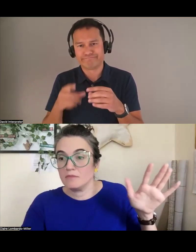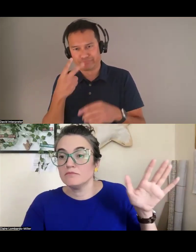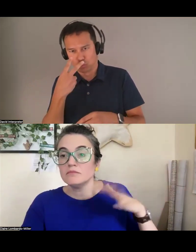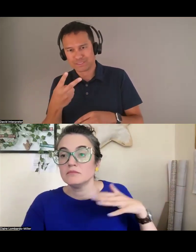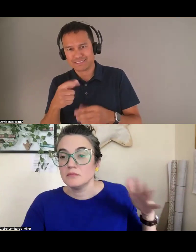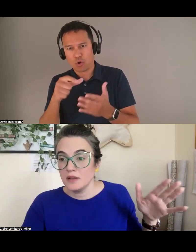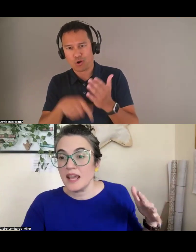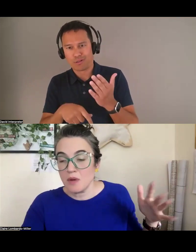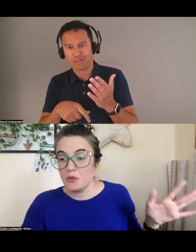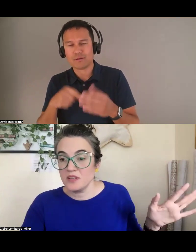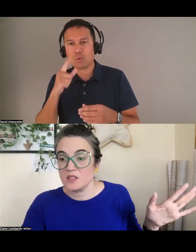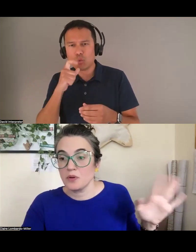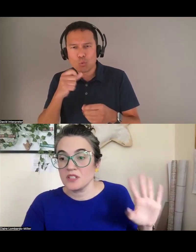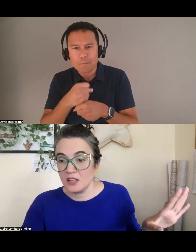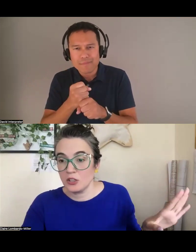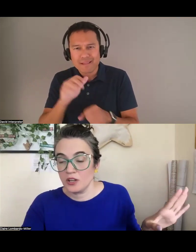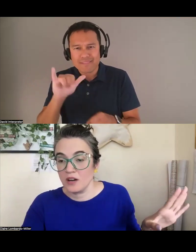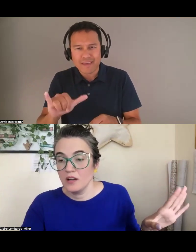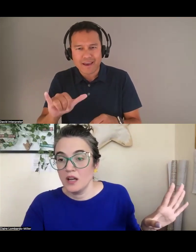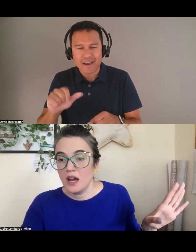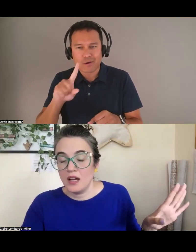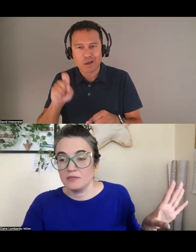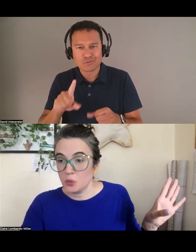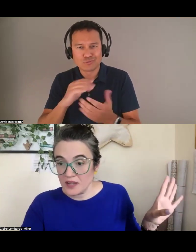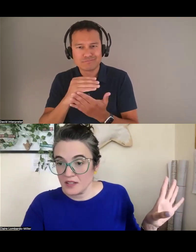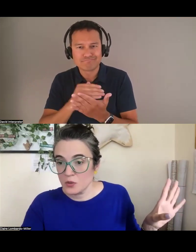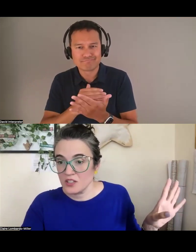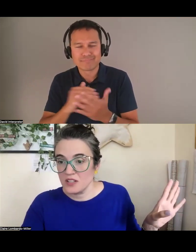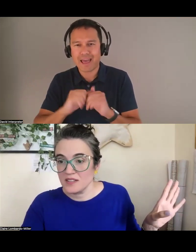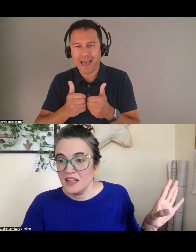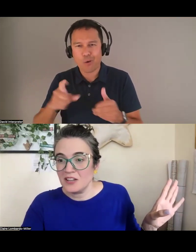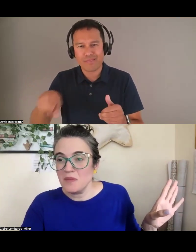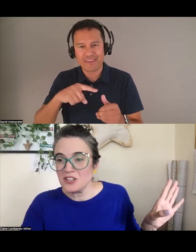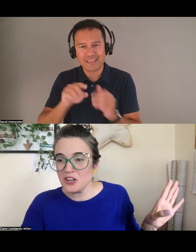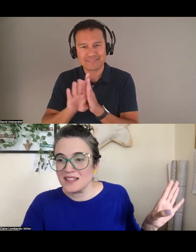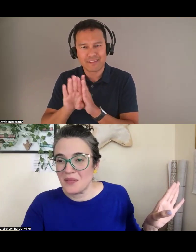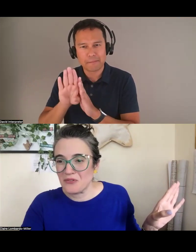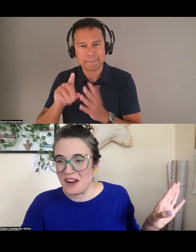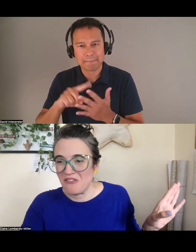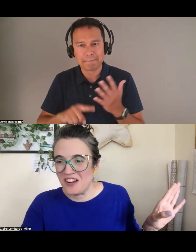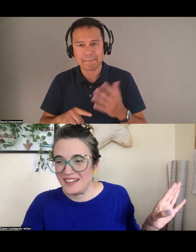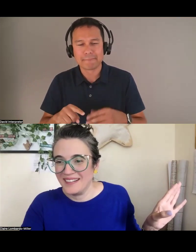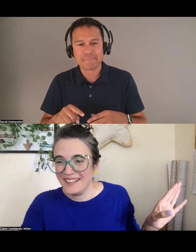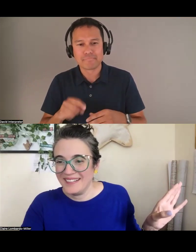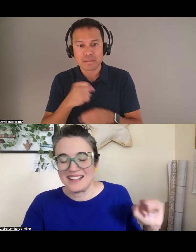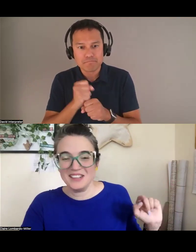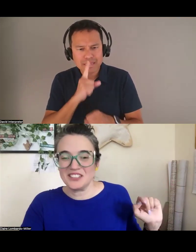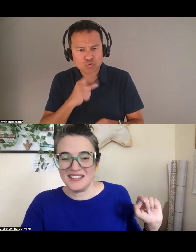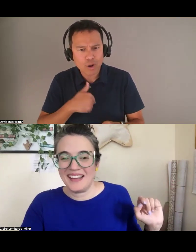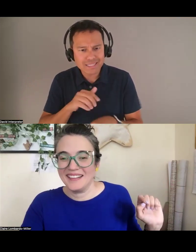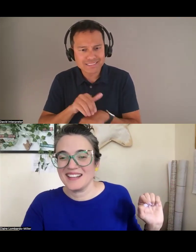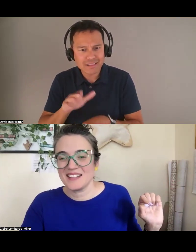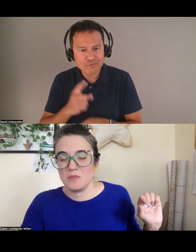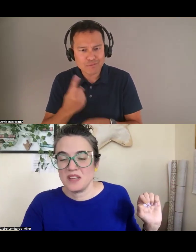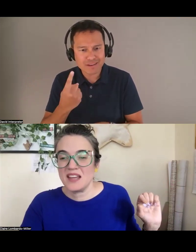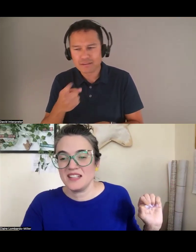it came up with these particular 26 questions. Can you make sure I sent the right one? Yes, that looks like